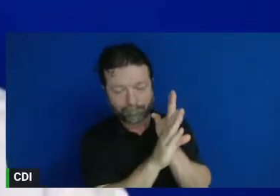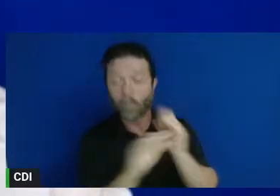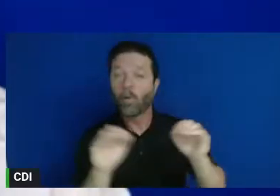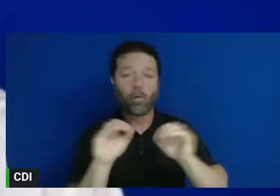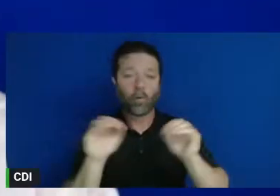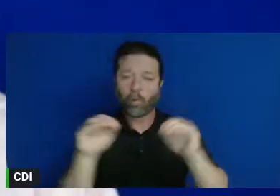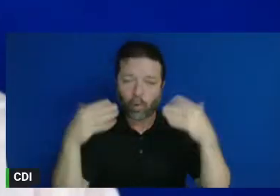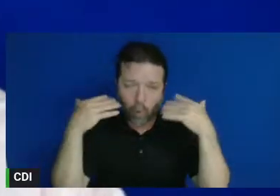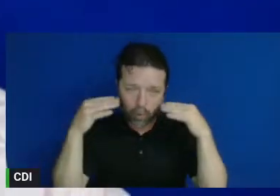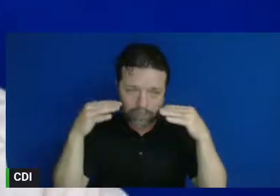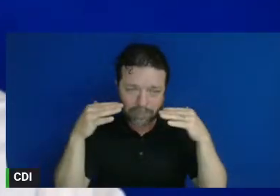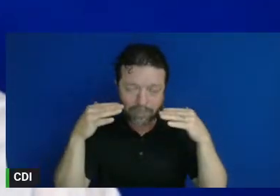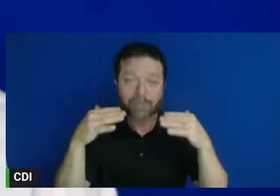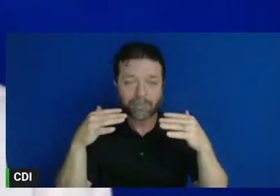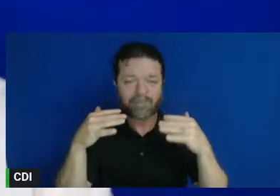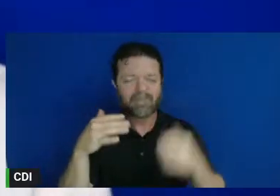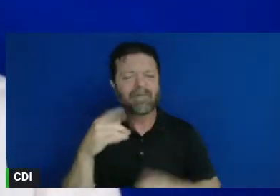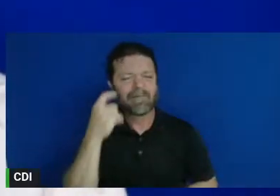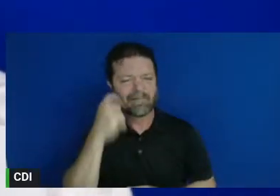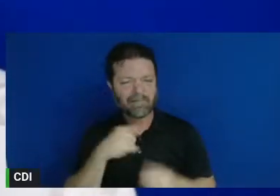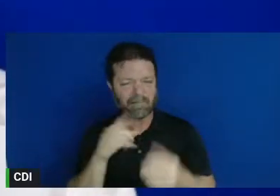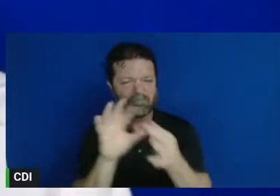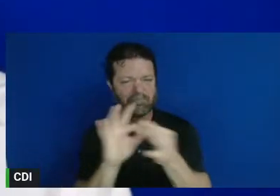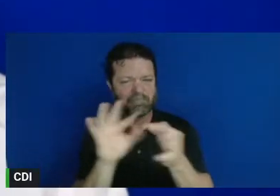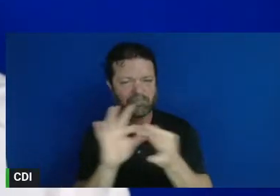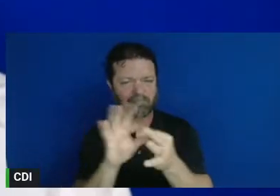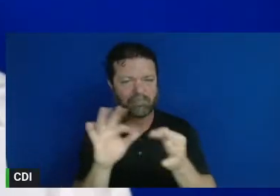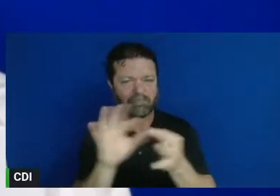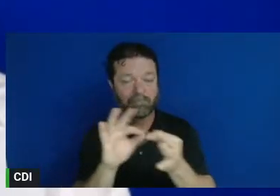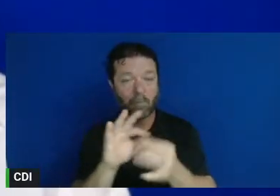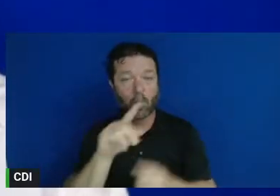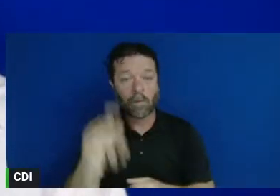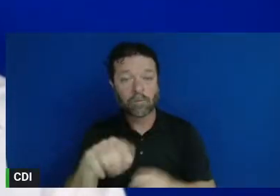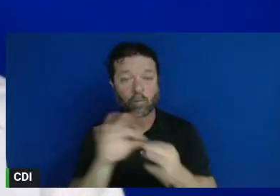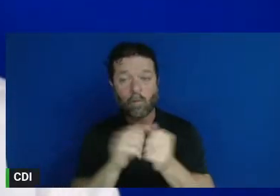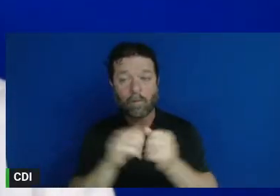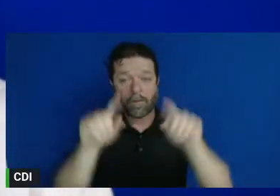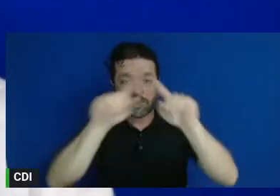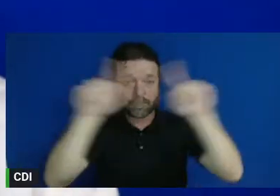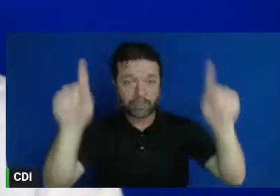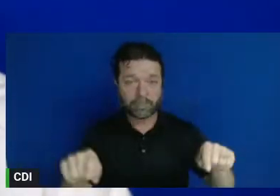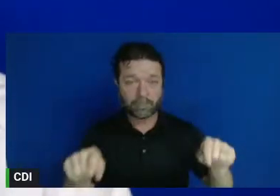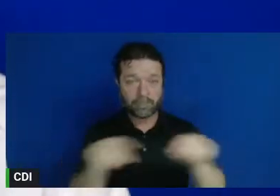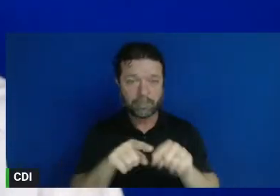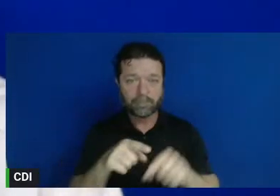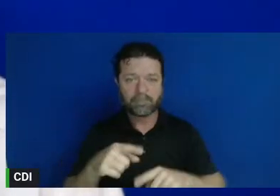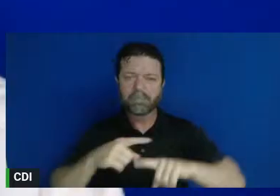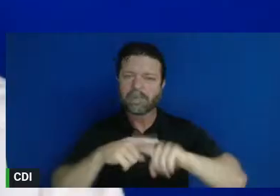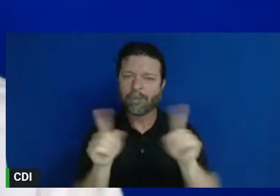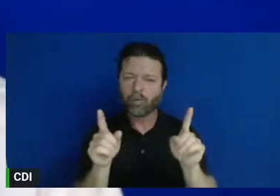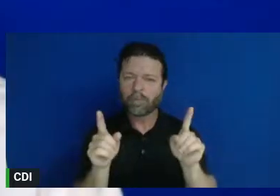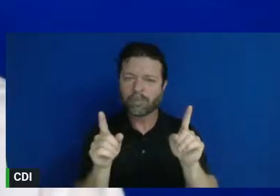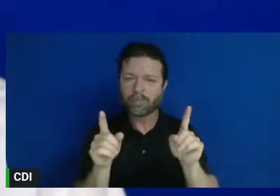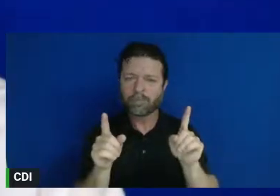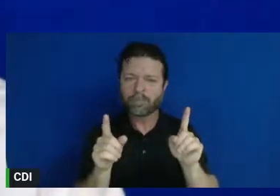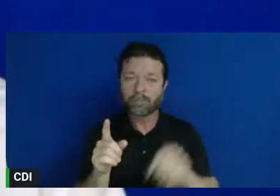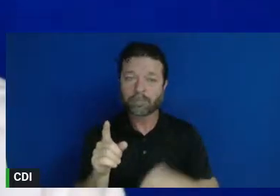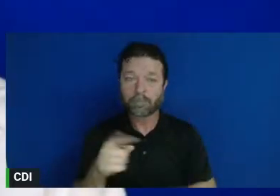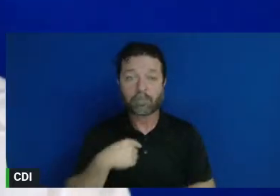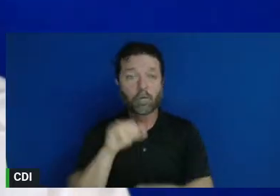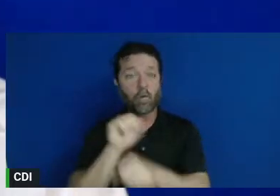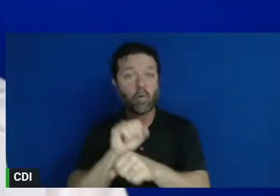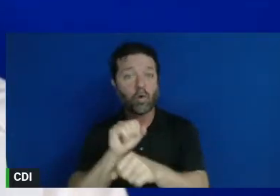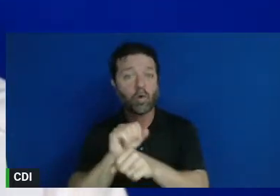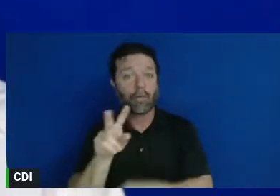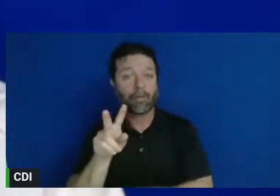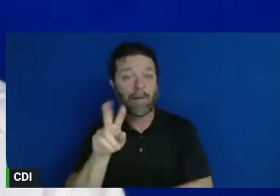the question was about the backdrop, it's very different. When working as a BRI, they are seeing